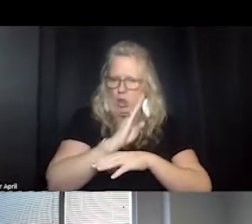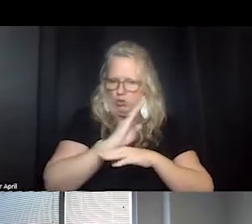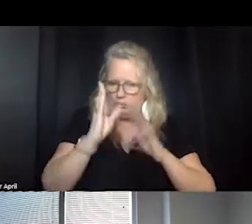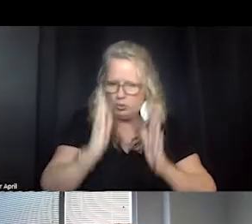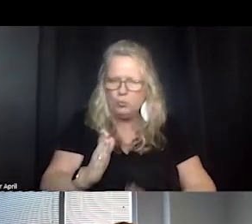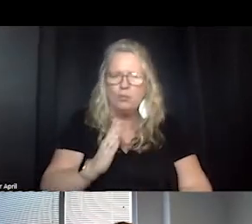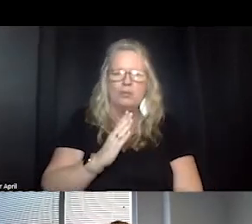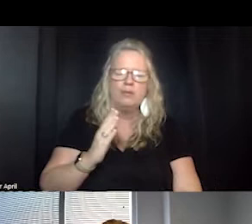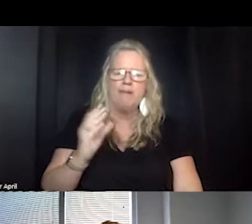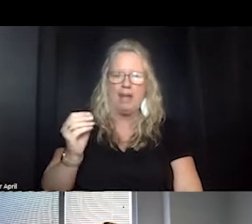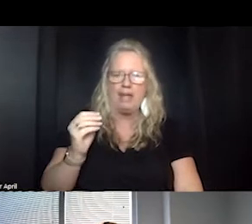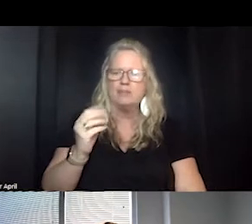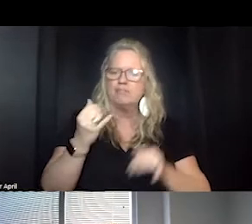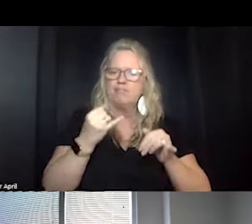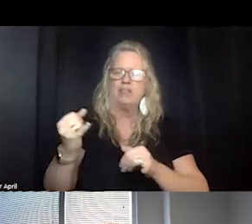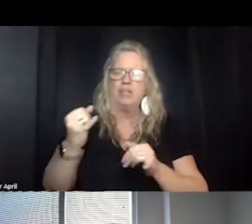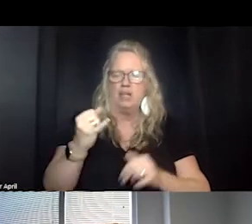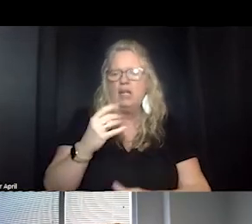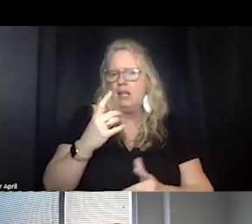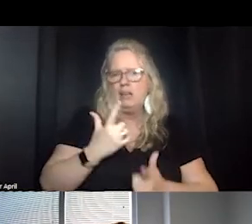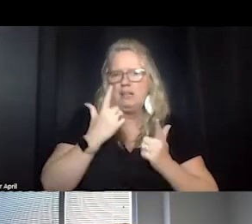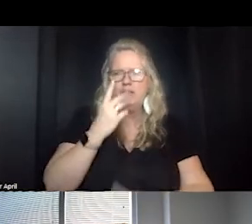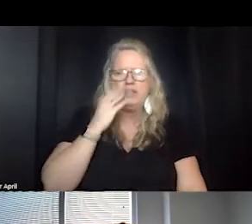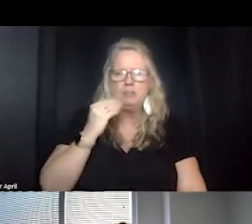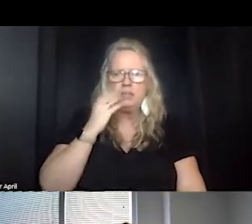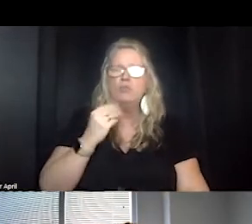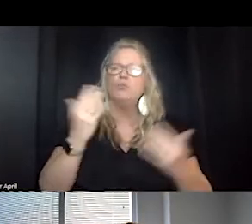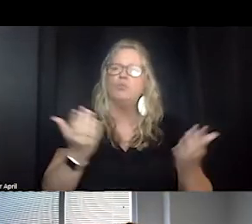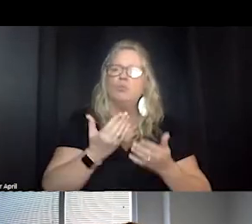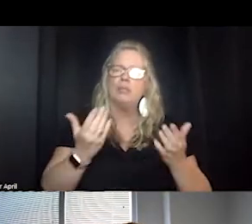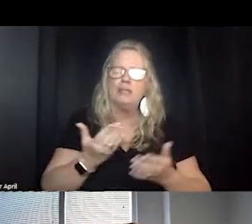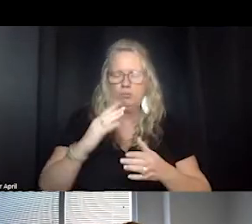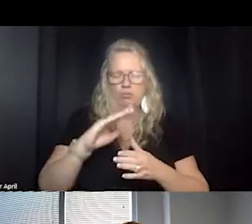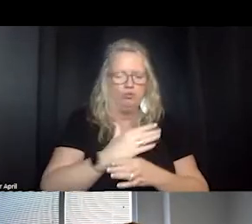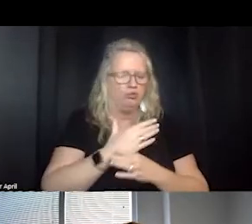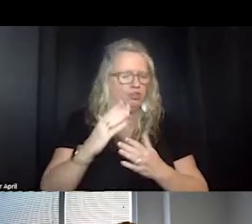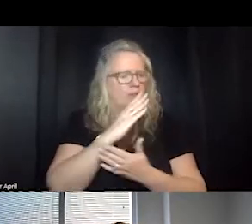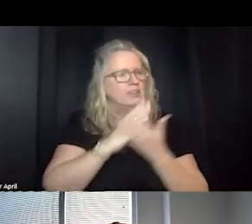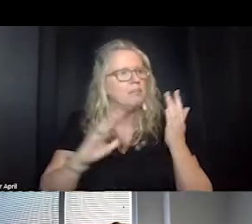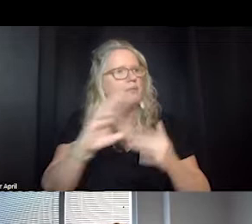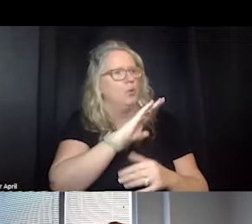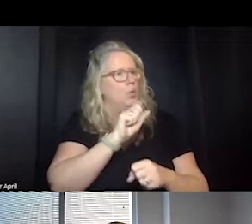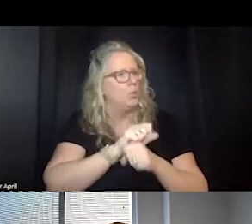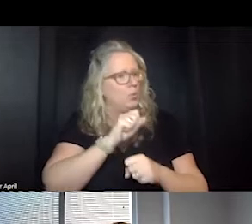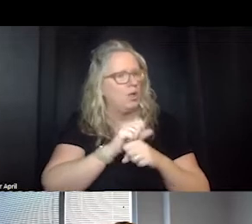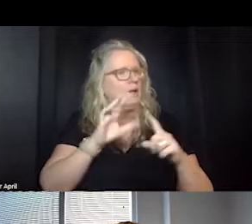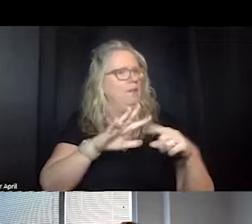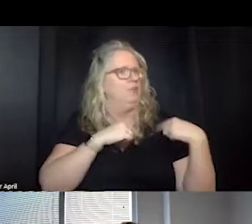and individual with lived experience, who's here to share a little bit about the work that she's